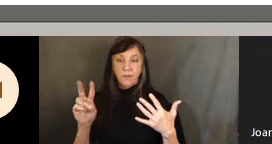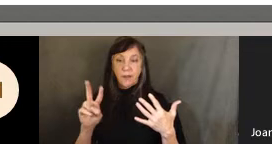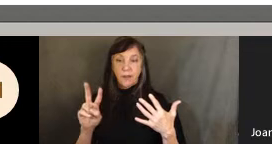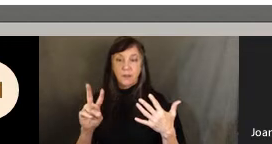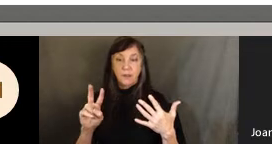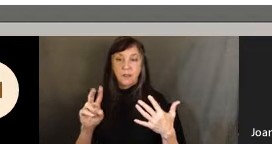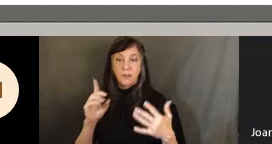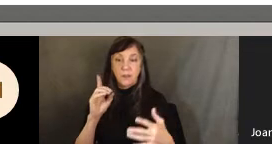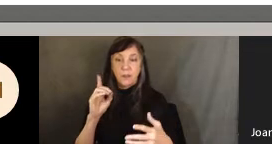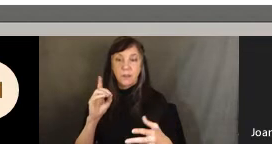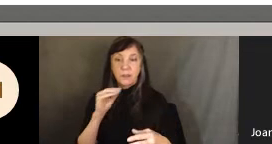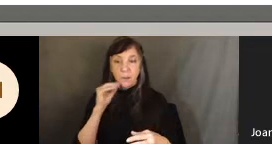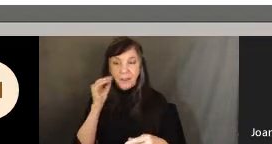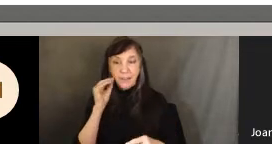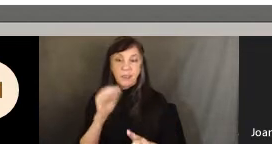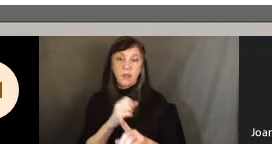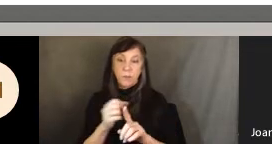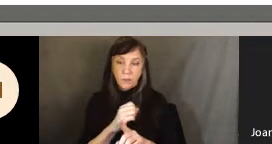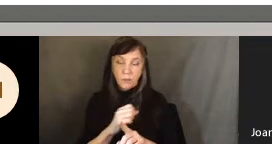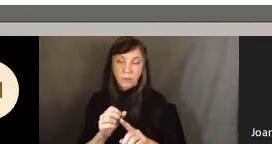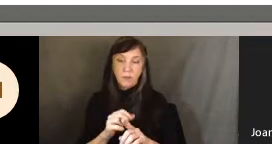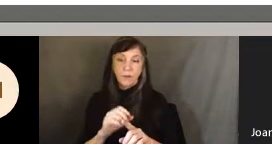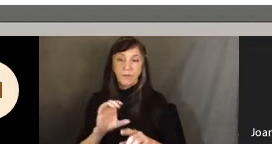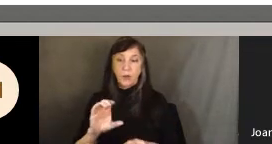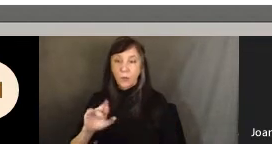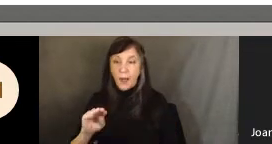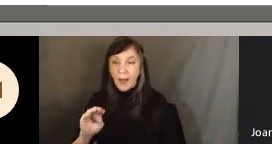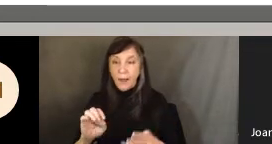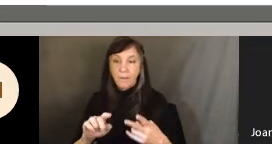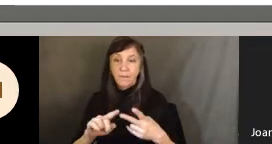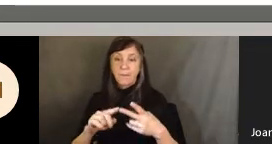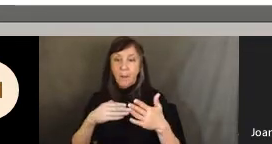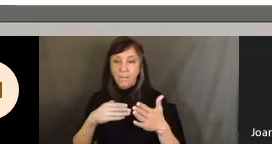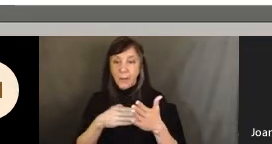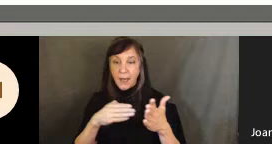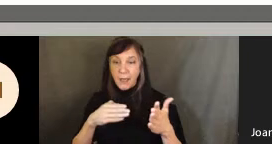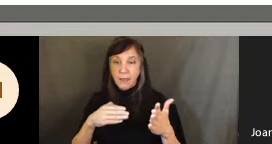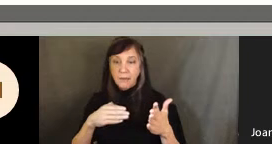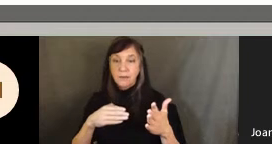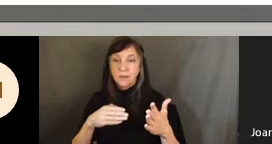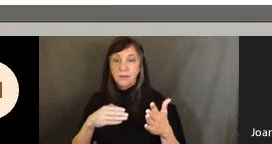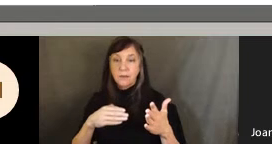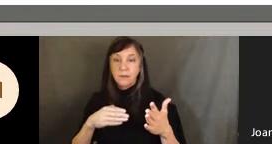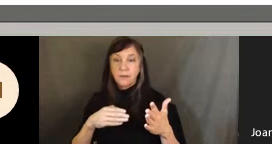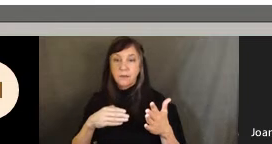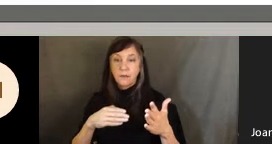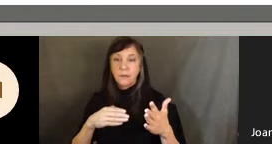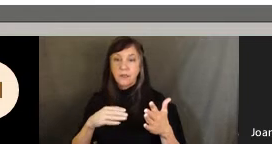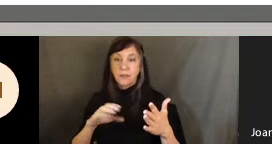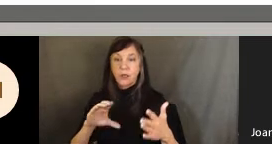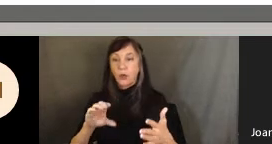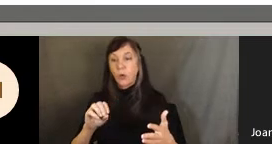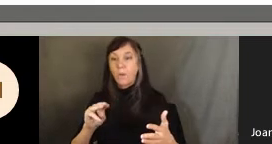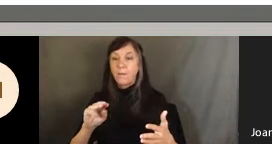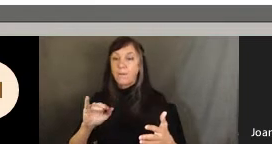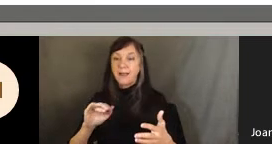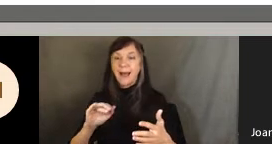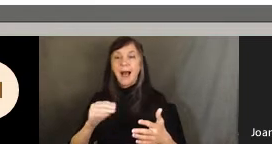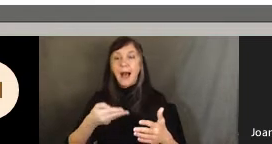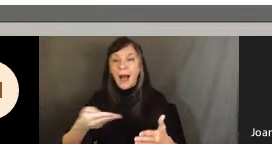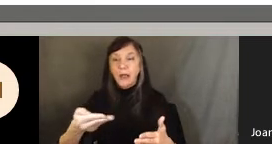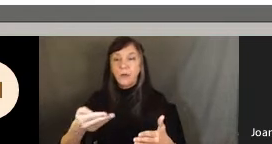committed, any report of bias in the commission of a crime as well. So I